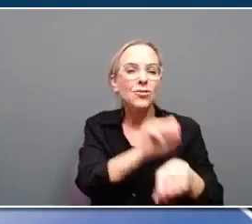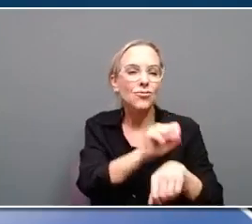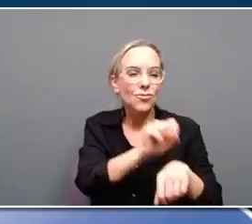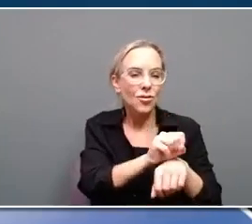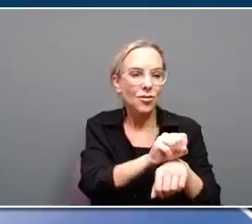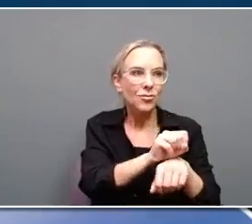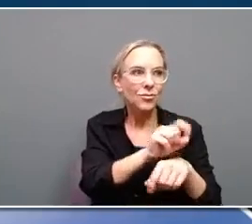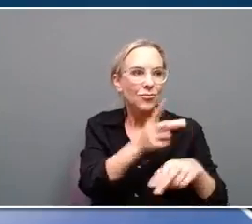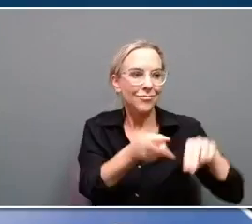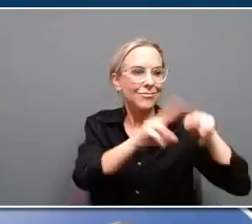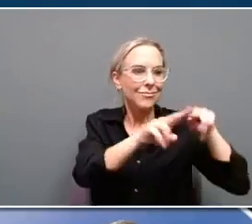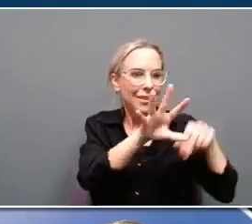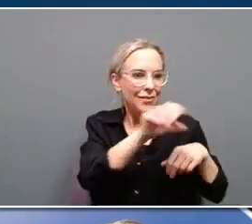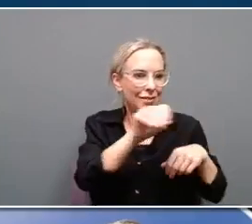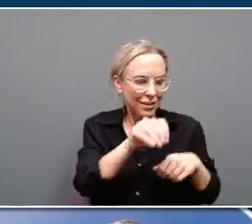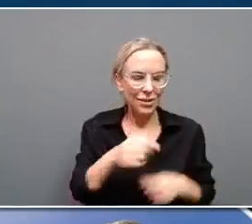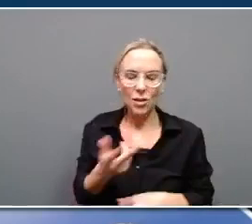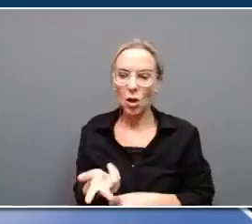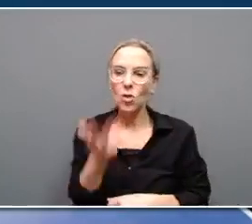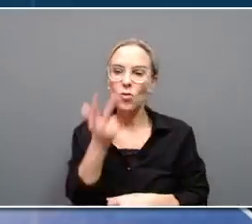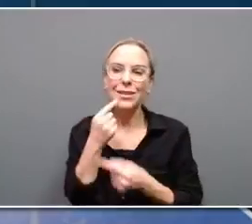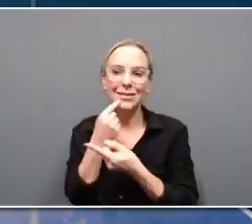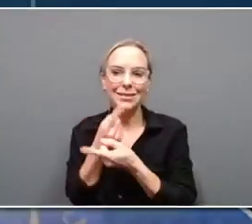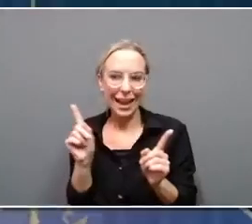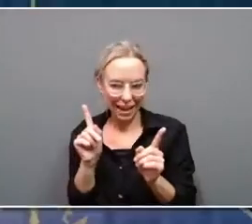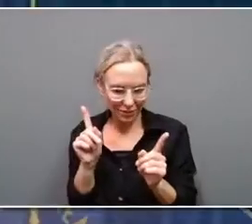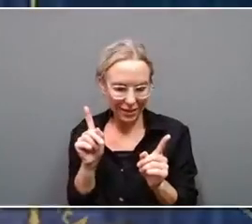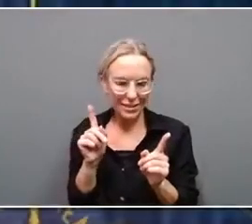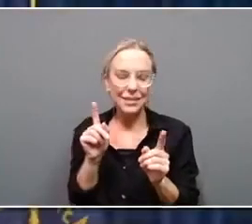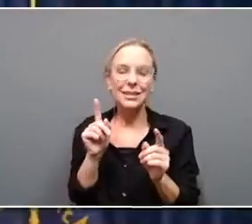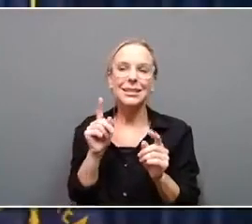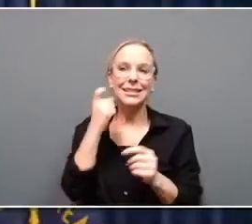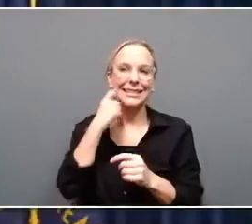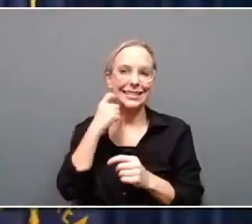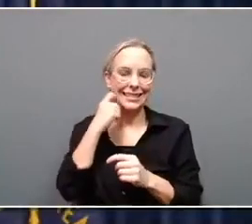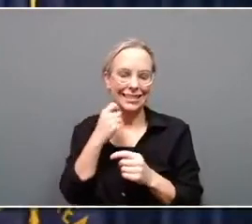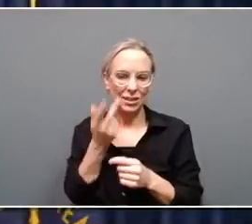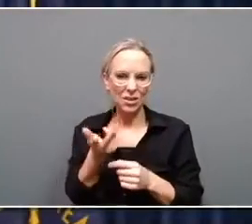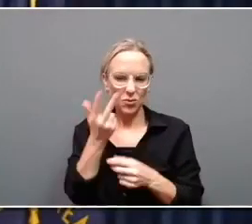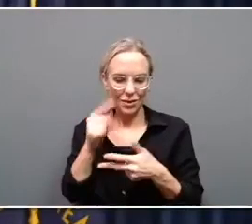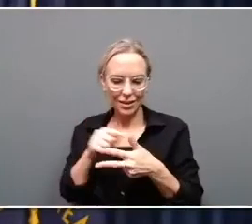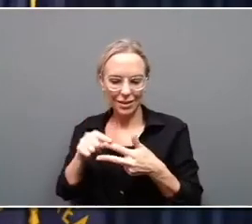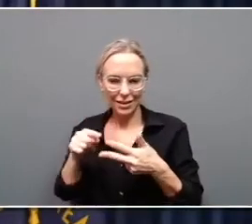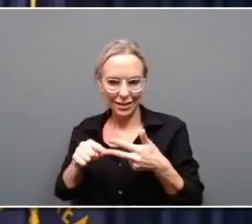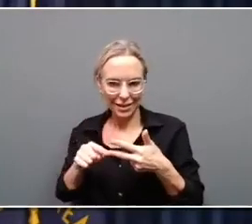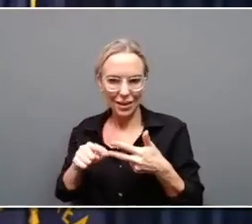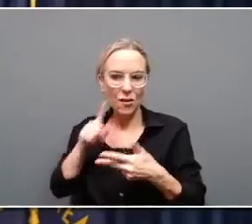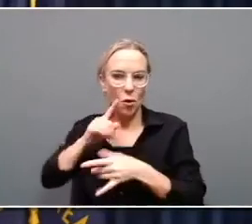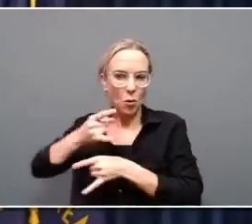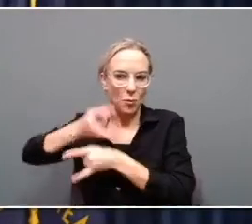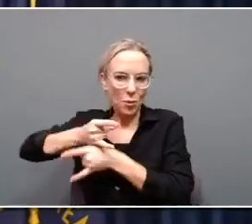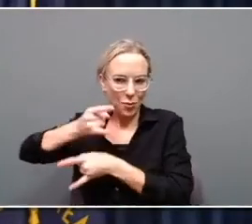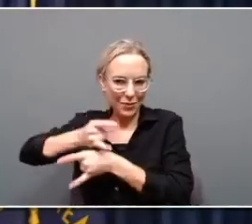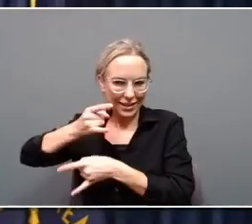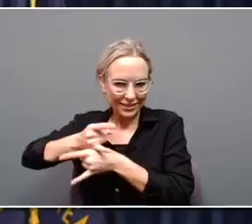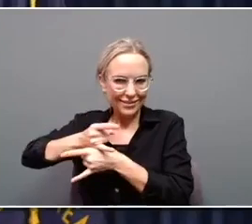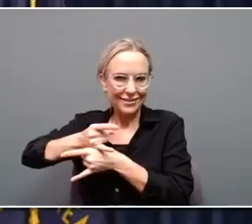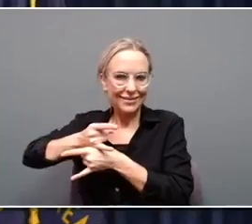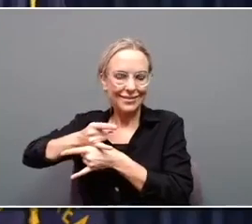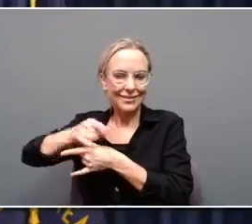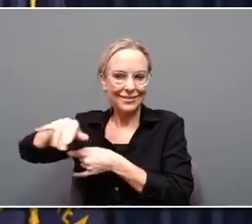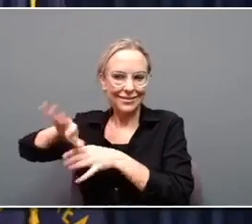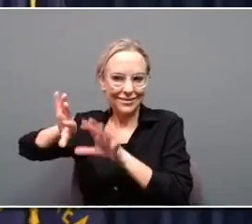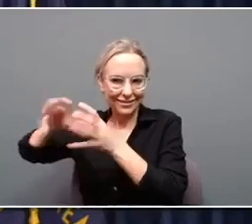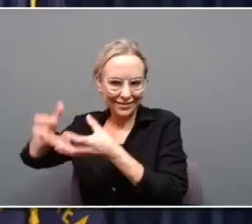We have 3 announcements over the last couple of weeks related to our signature bourbon industry. A couple weeks ago,